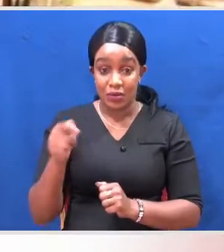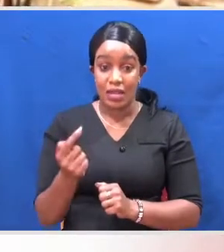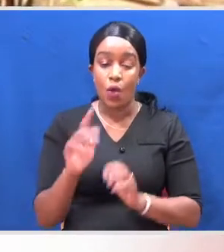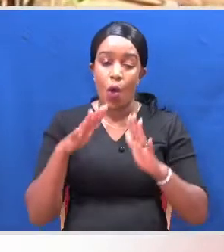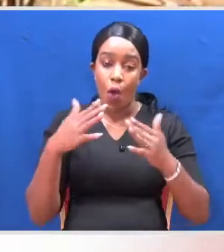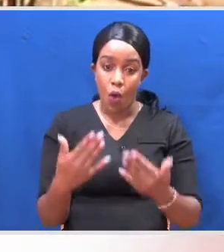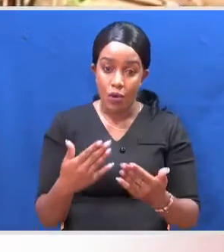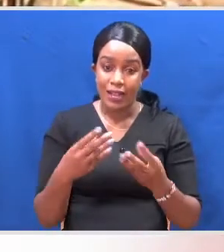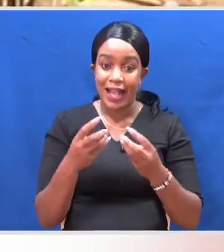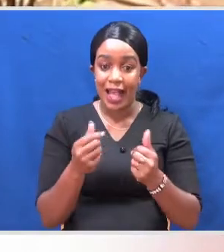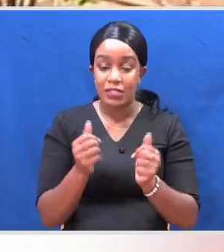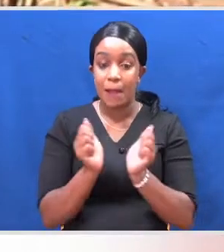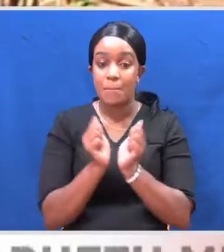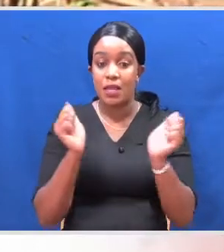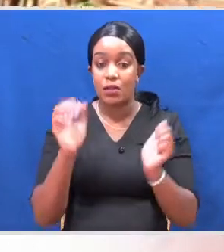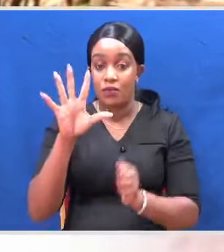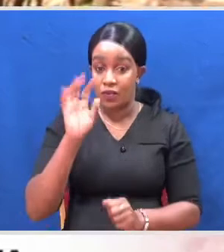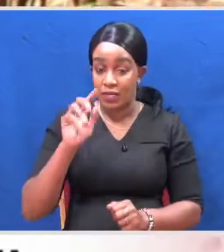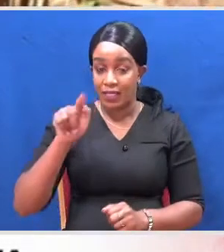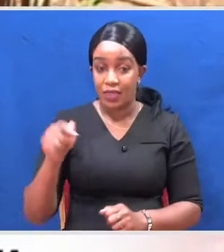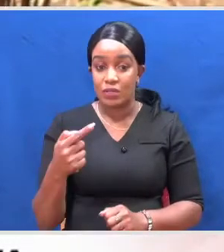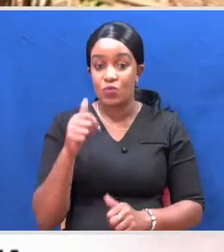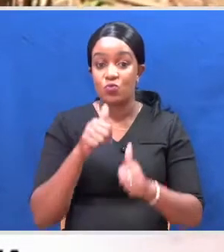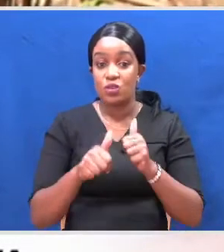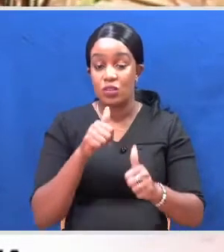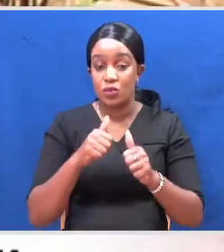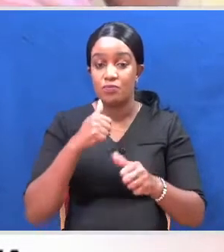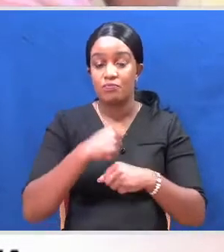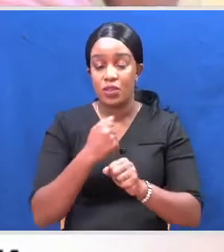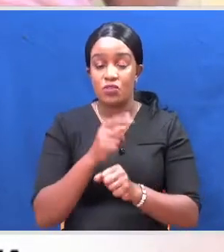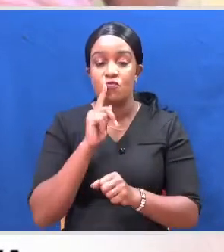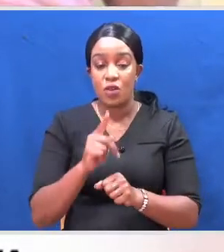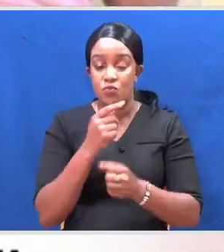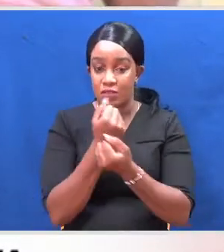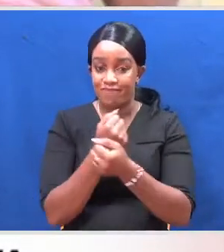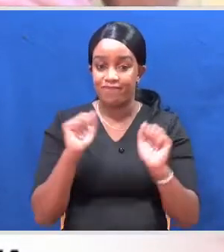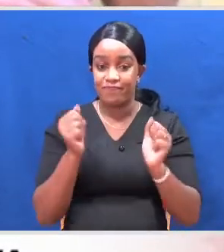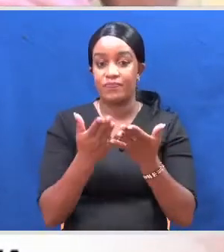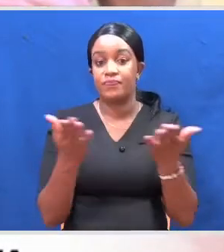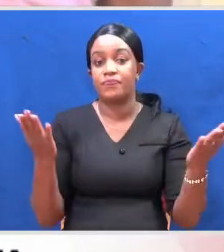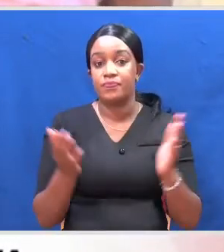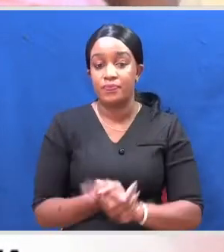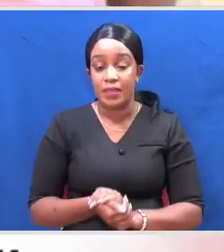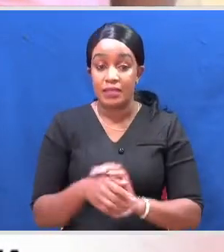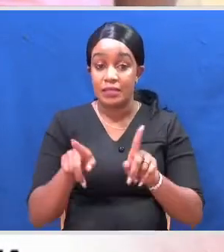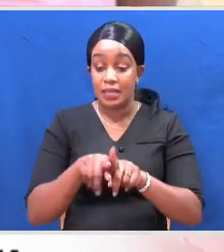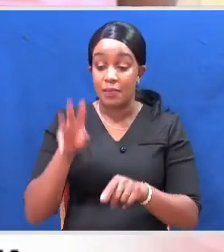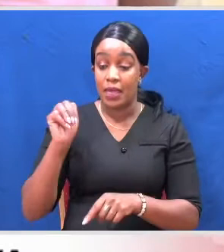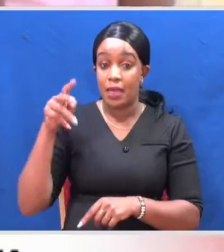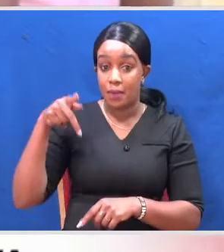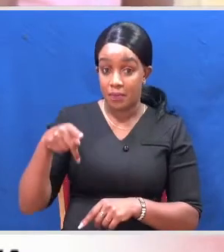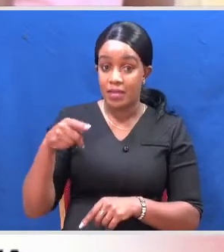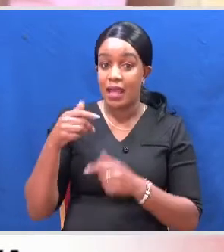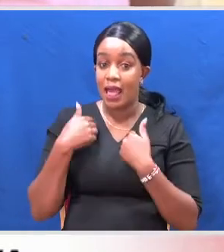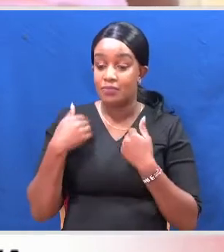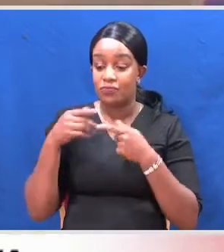50,000, which we shall ensure that we secure freedom of our clients. Hata hivyo, wabunge hao walikuwa wanatuhumiwa kuwahonga